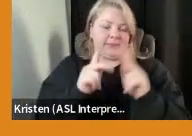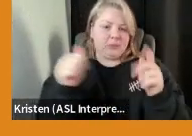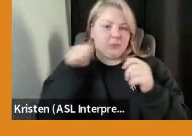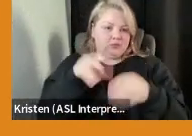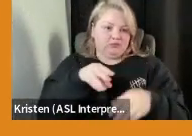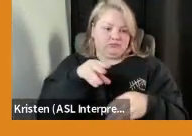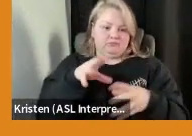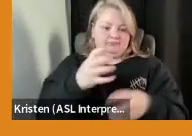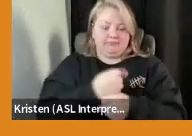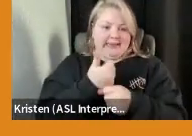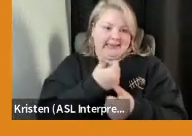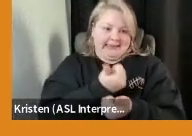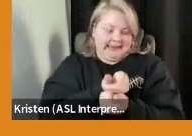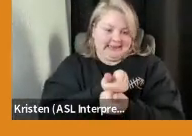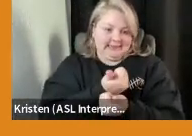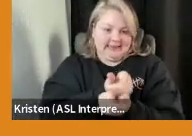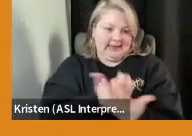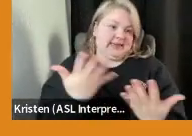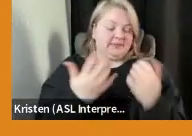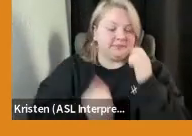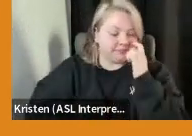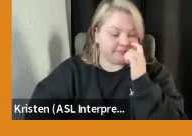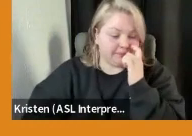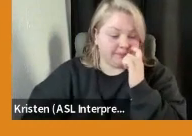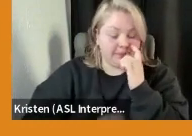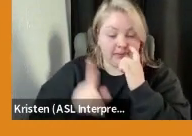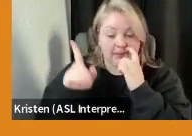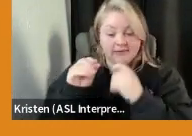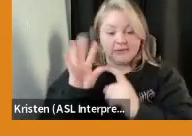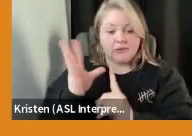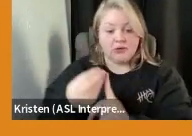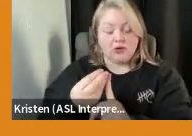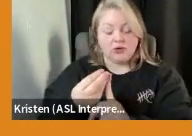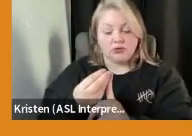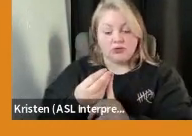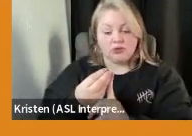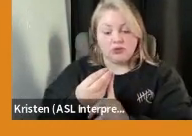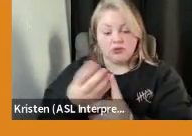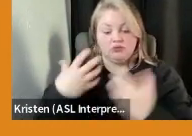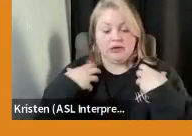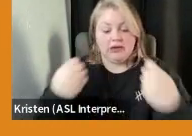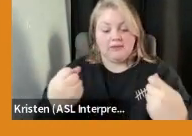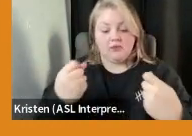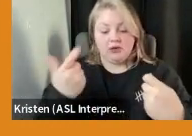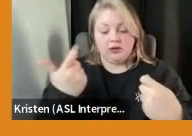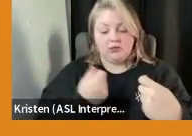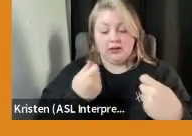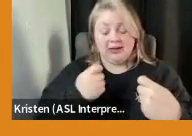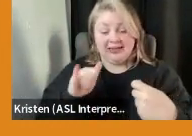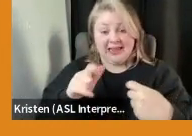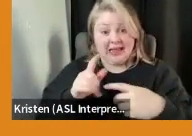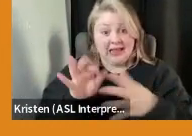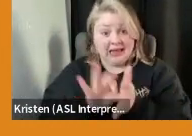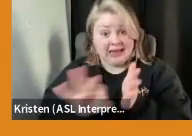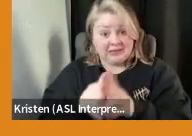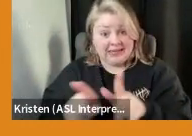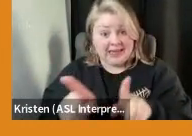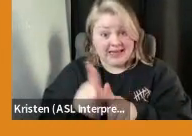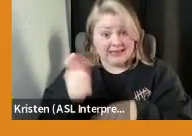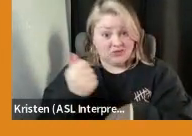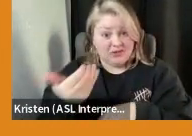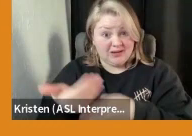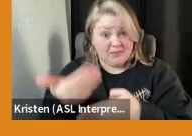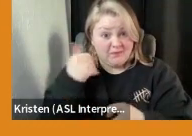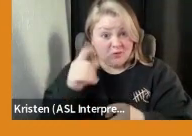And then just a question about, do cultural sector recovery grants count as having received a grant in the past? Yes, that does count